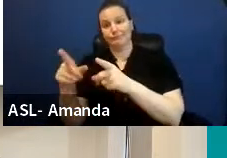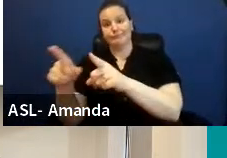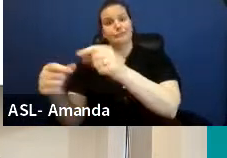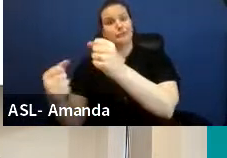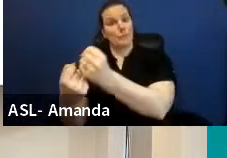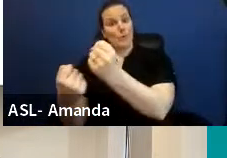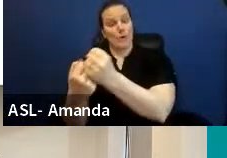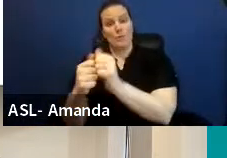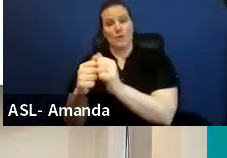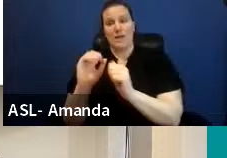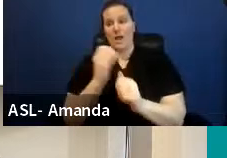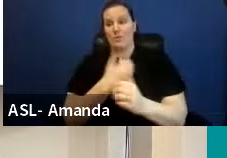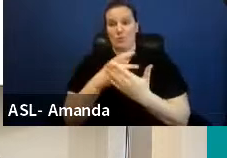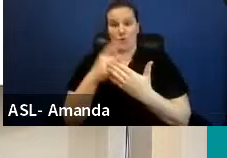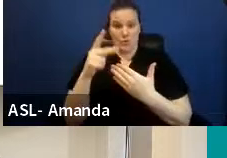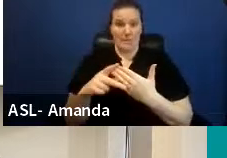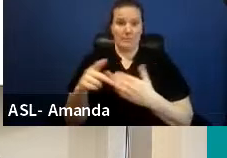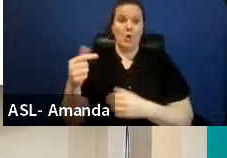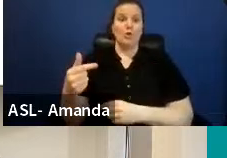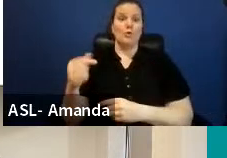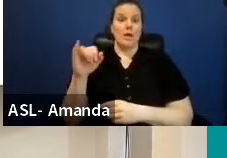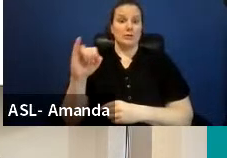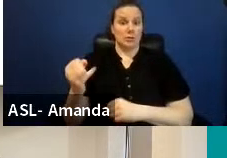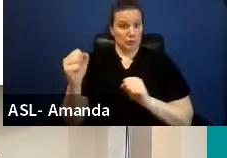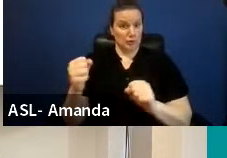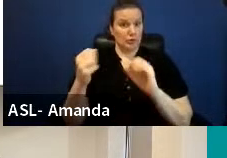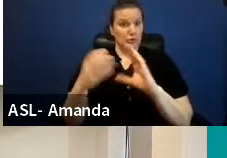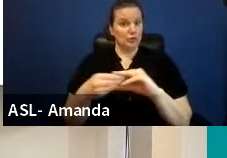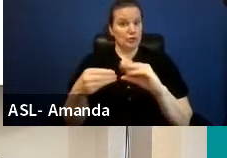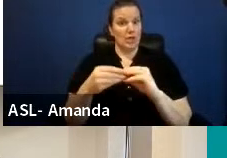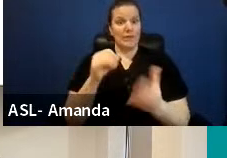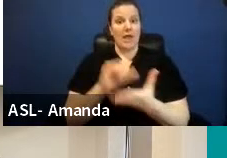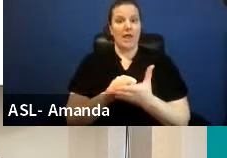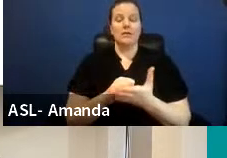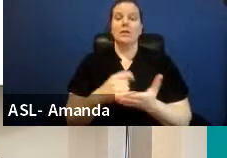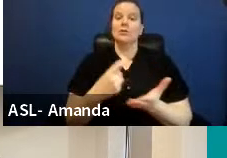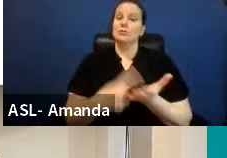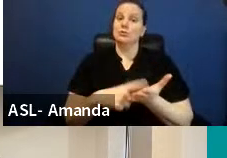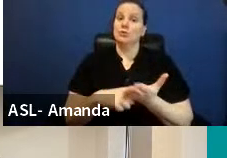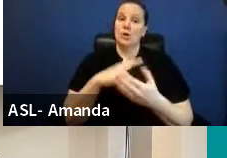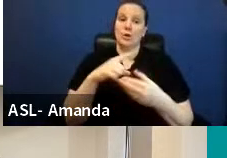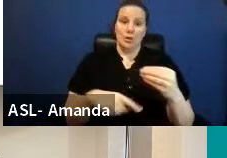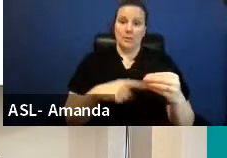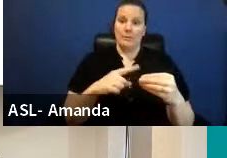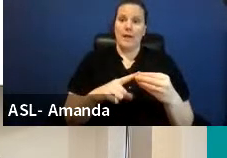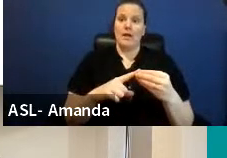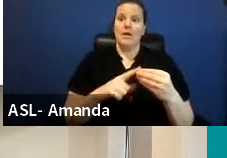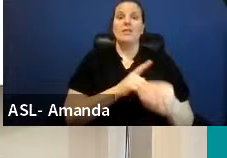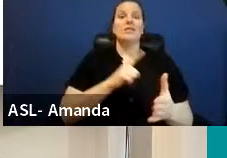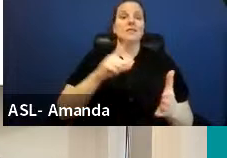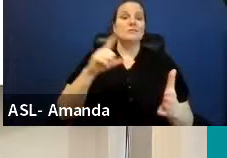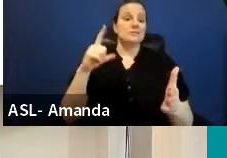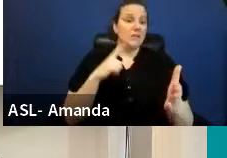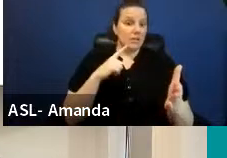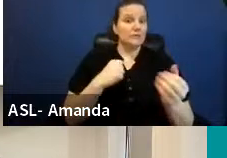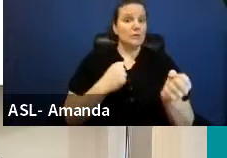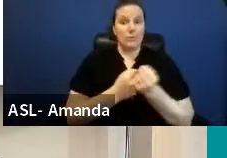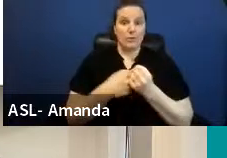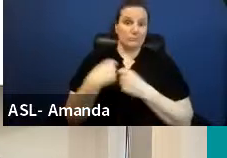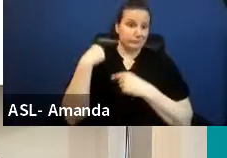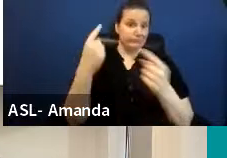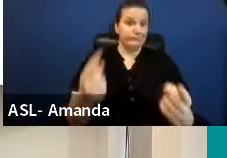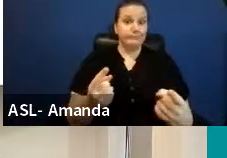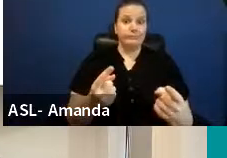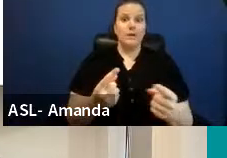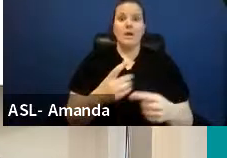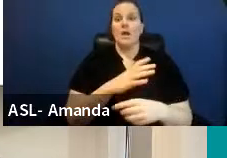partners. So Greg was able to share that and then talk about the legislative support we've had